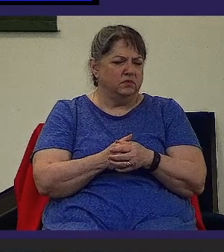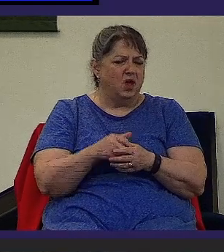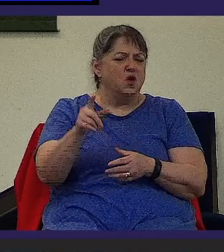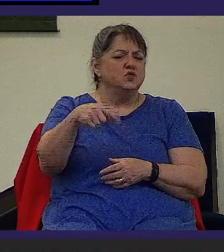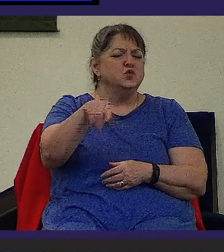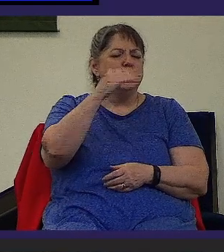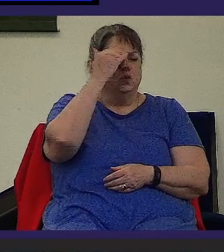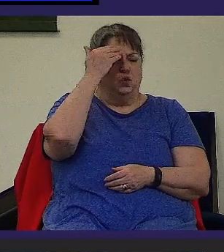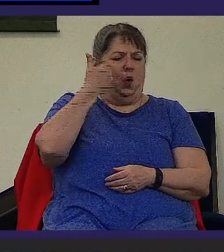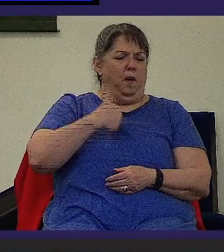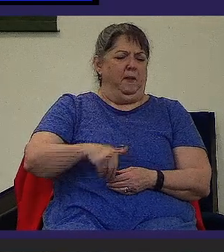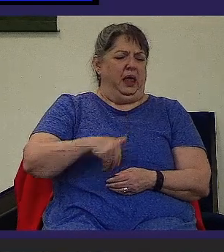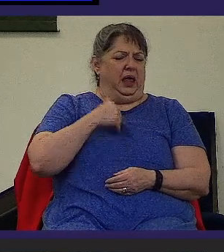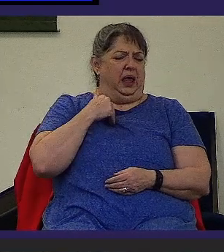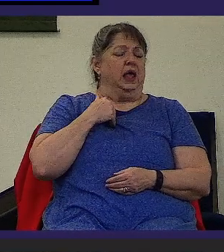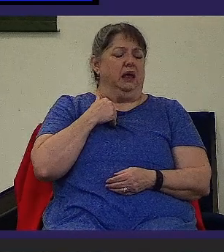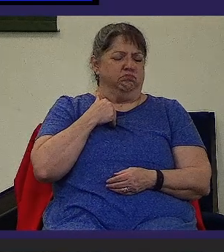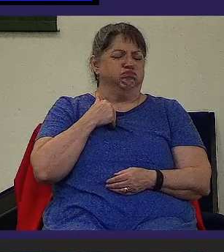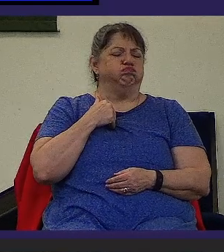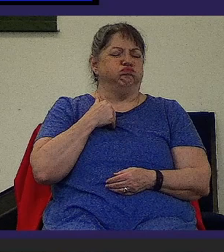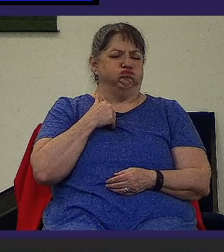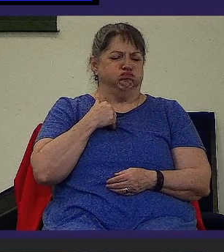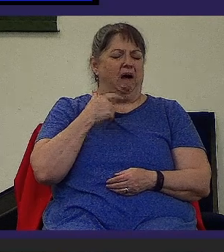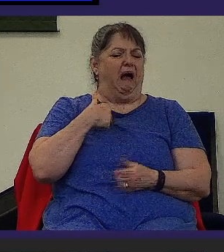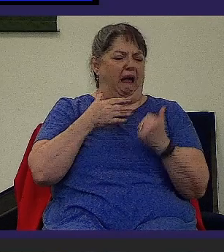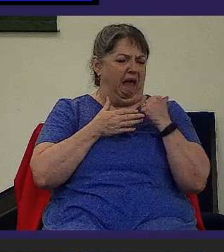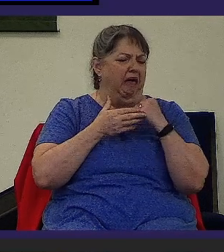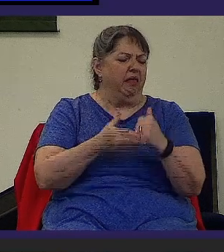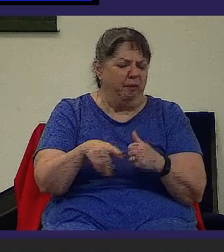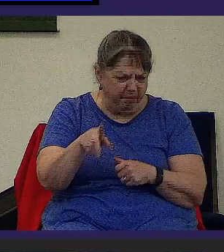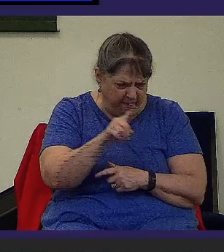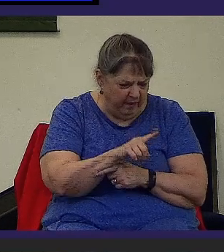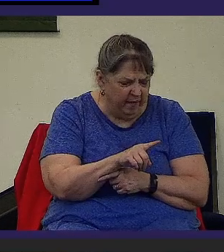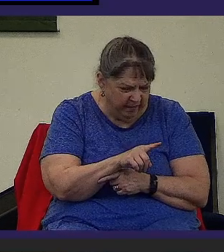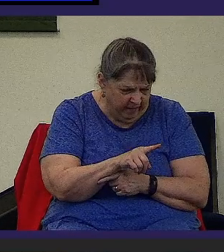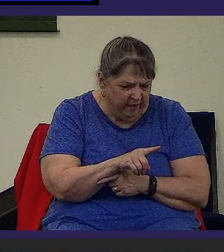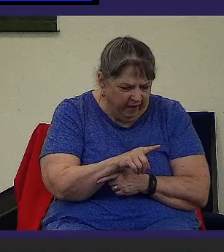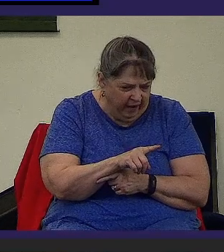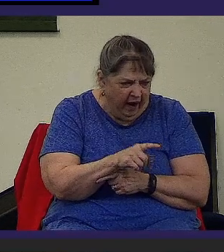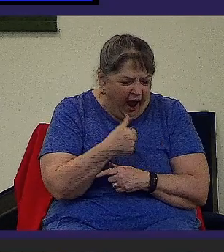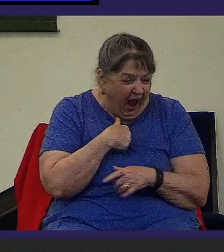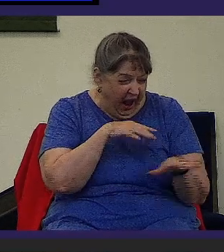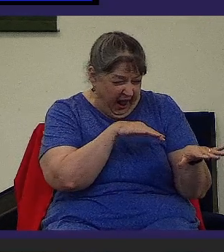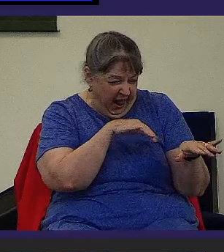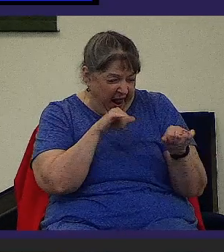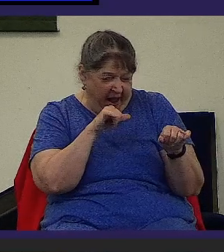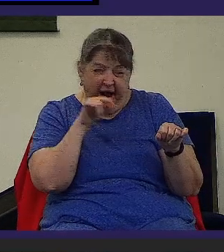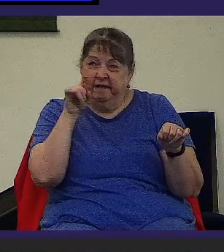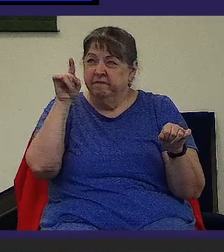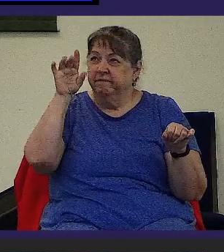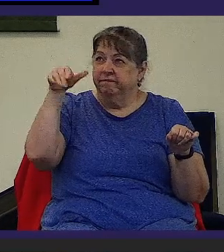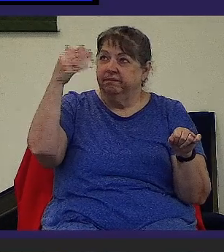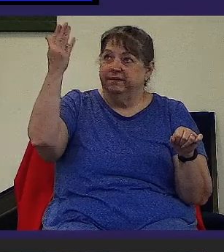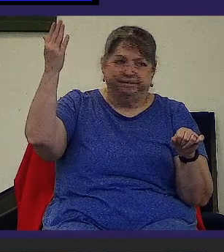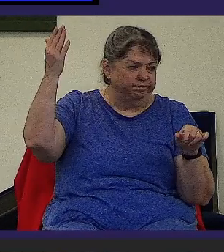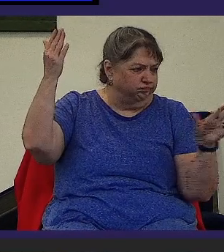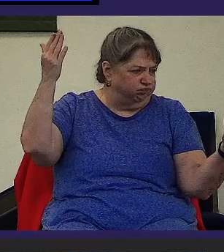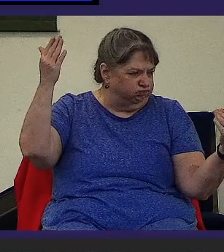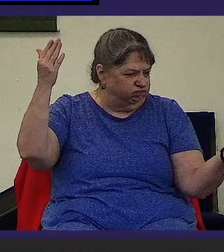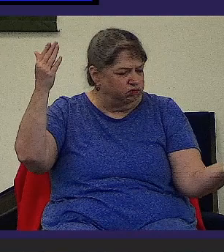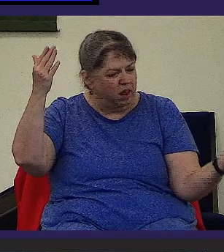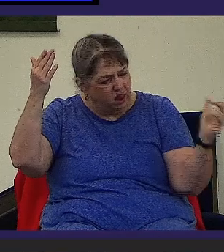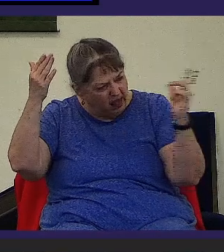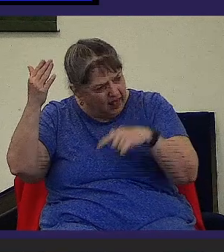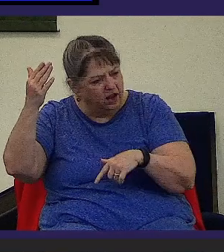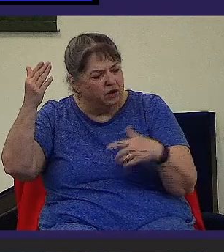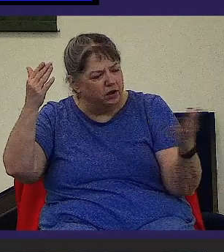knowing who he is and the peace of knowing where i'm going to be the moment my life stops living here on this earth that's peace that's